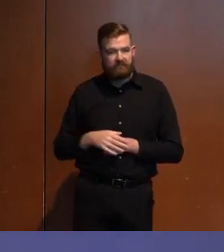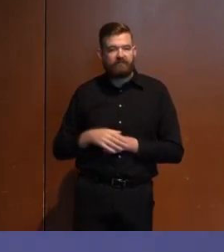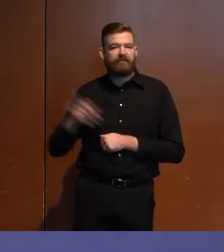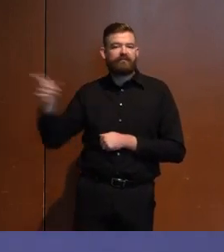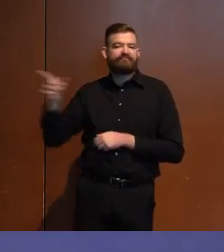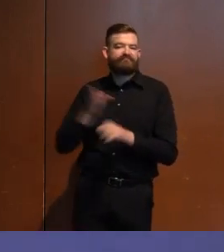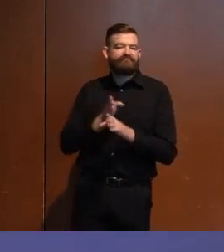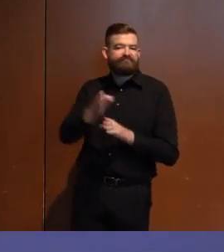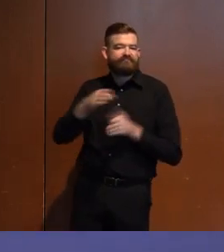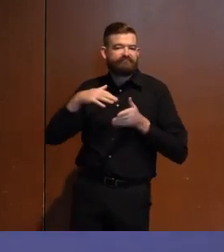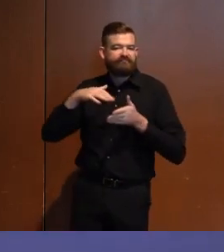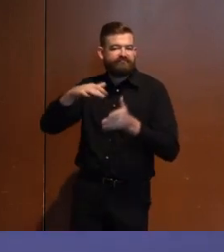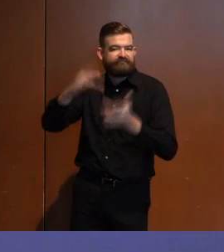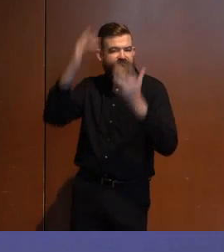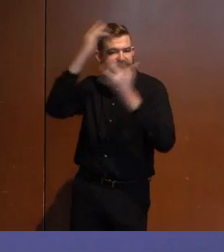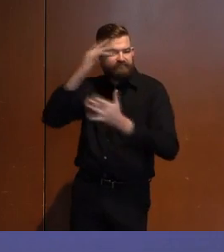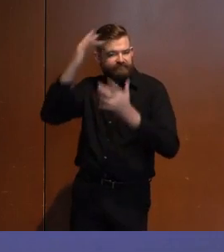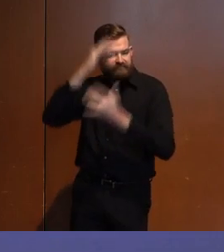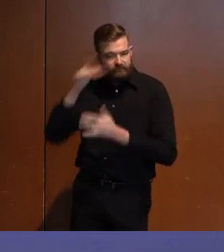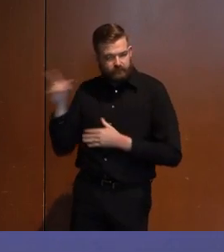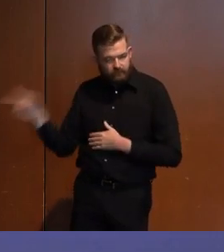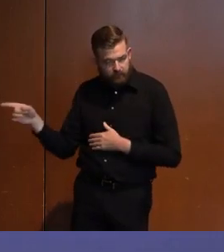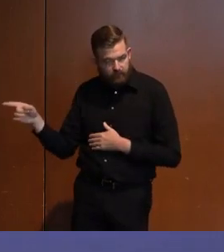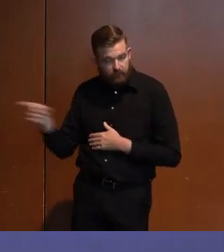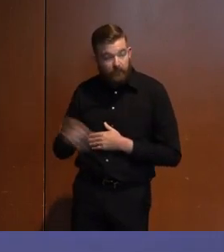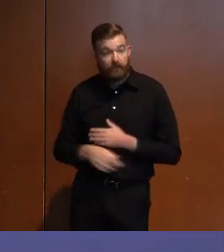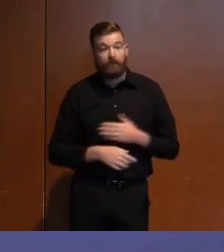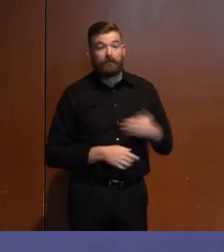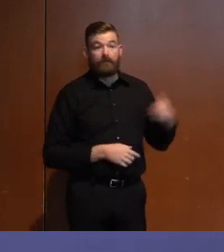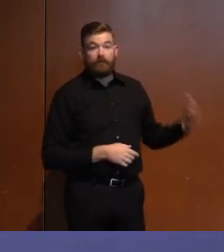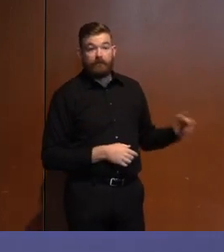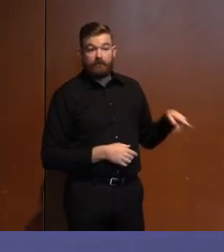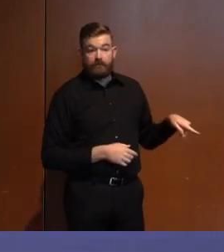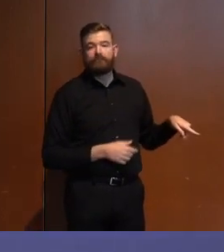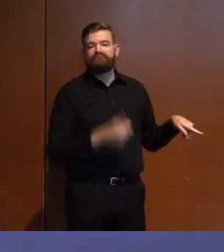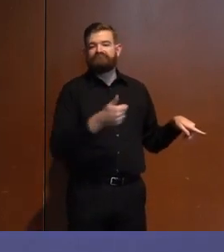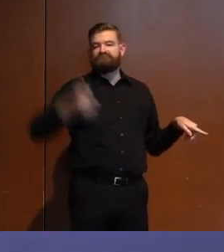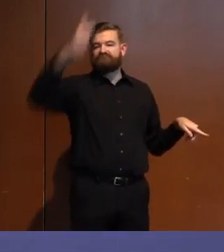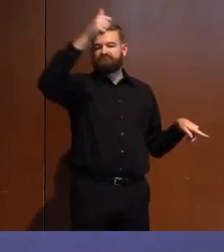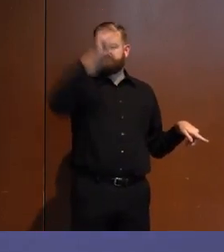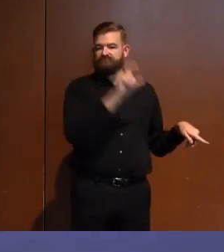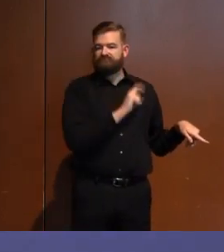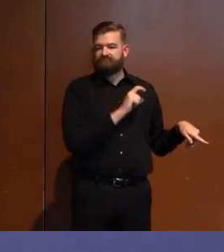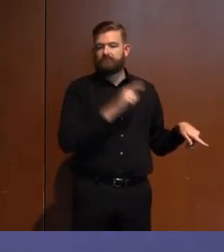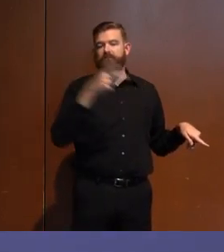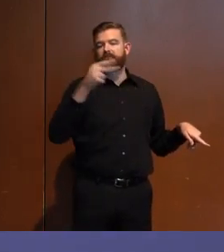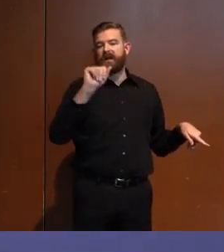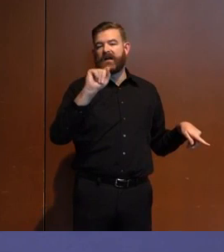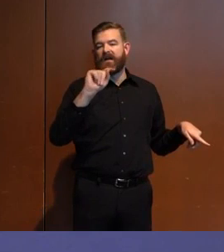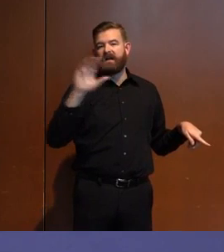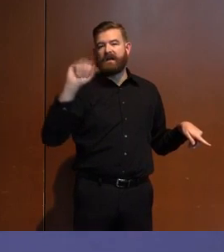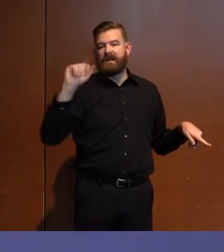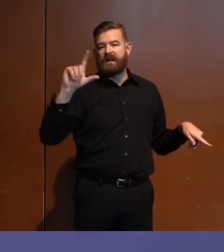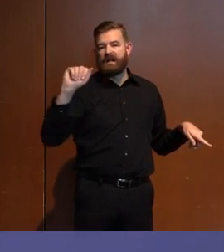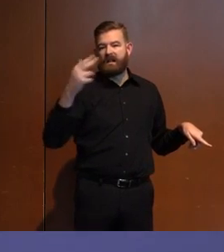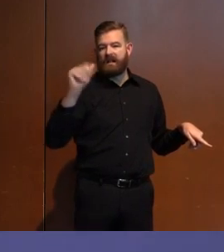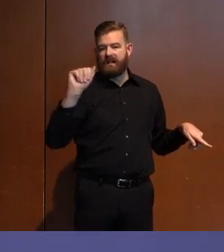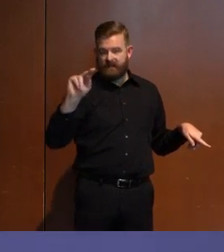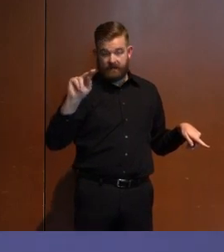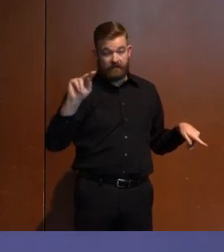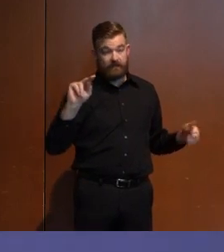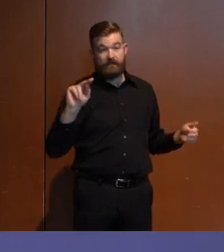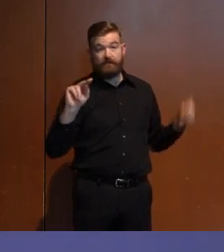Police Superintendent, Colonel Pat Callahan. To his left, Department of Health Assistant Commissioner, Chris Newworth.